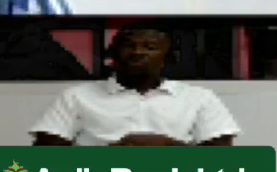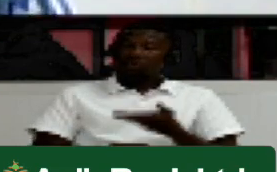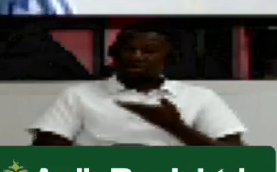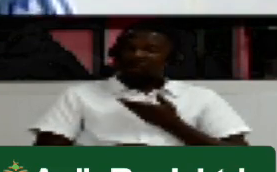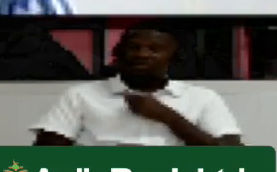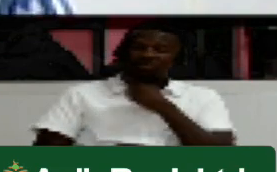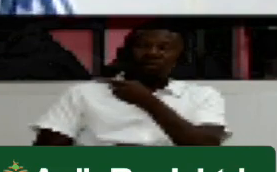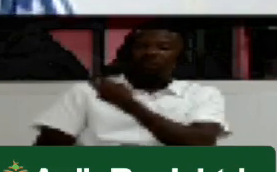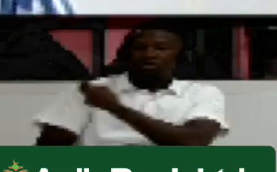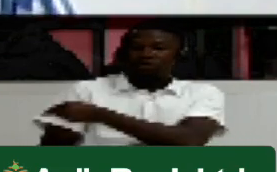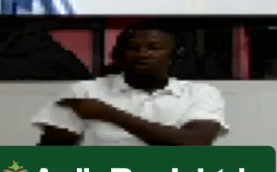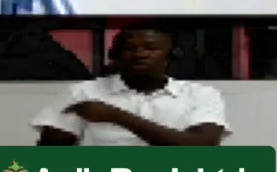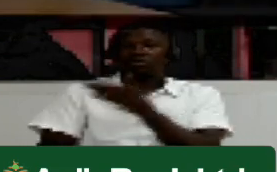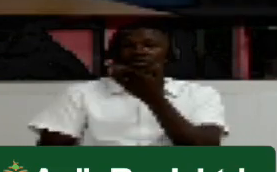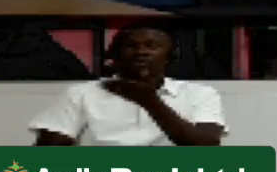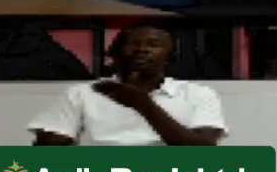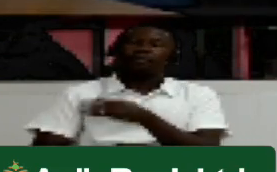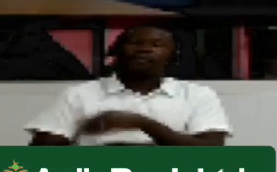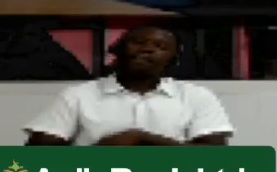there.